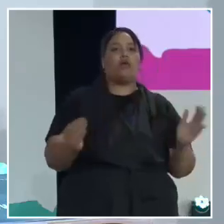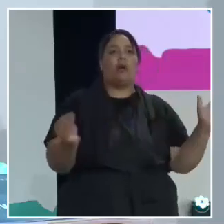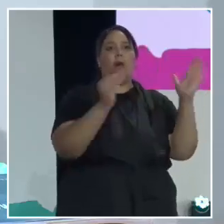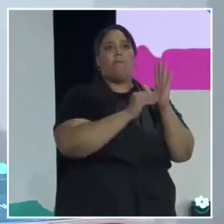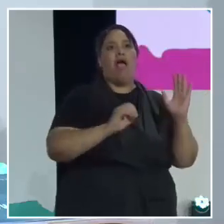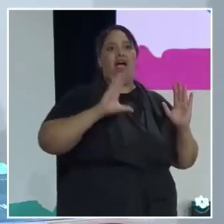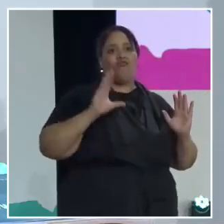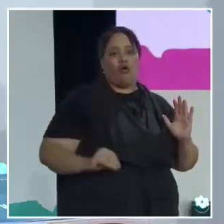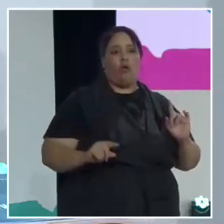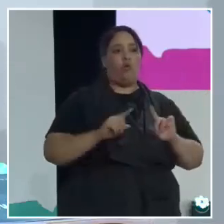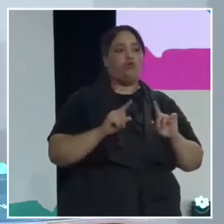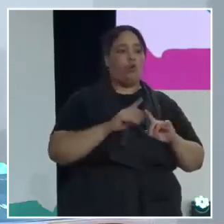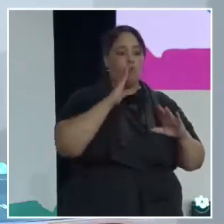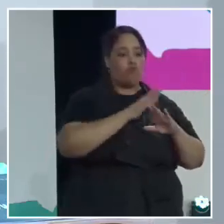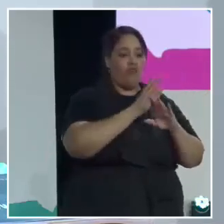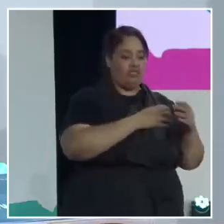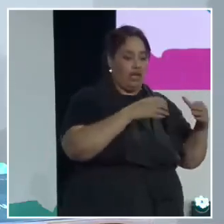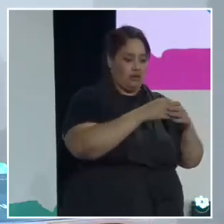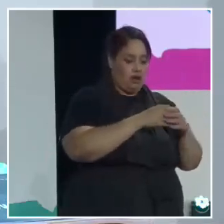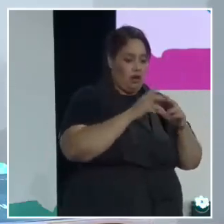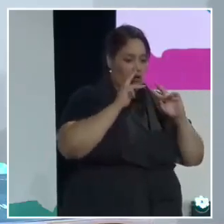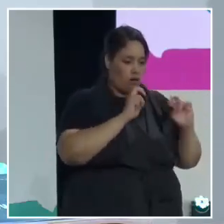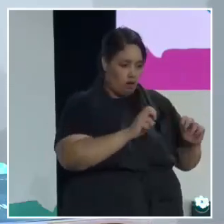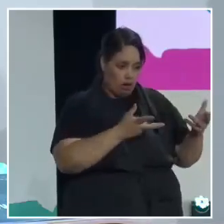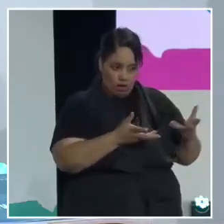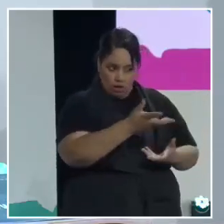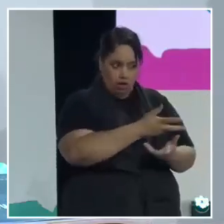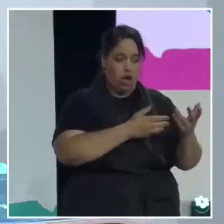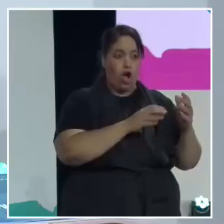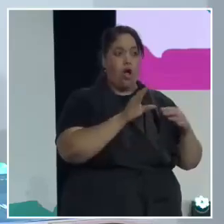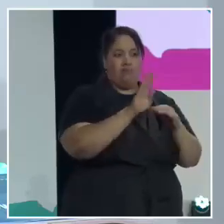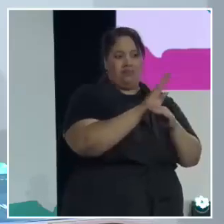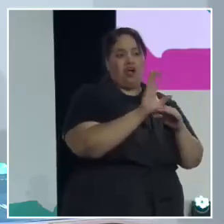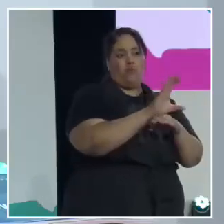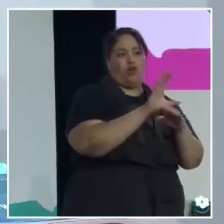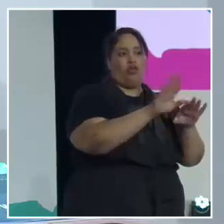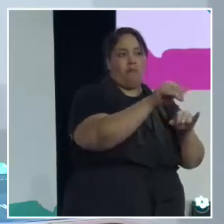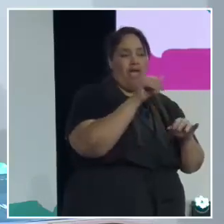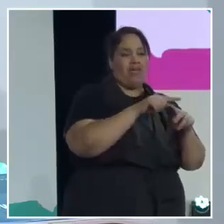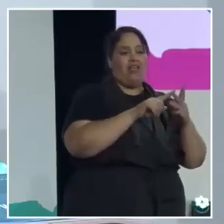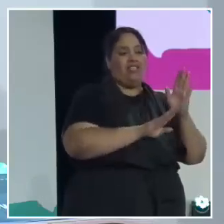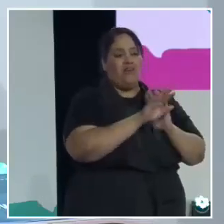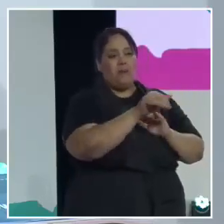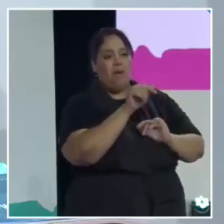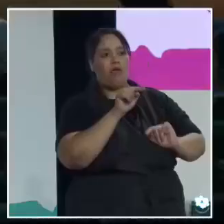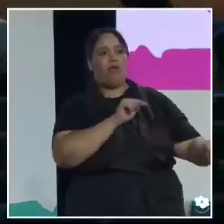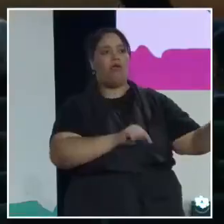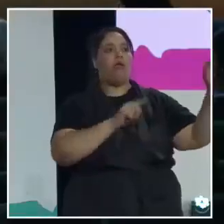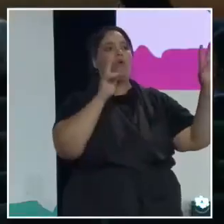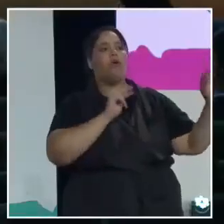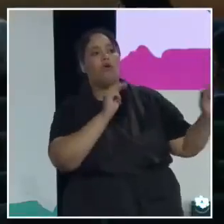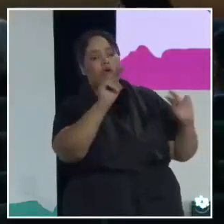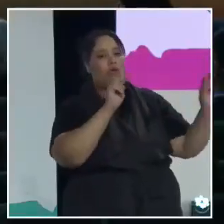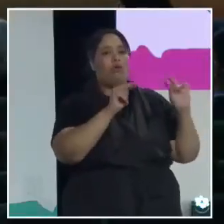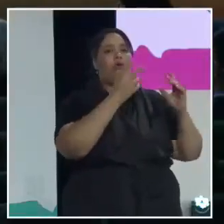private sector, the commercial banks, definitely, the development banks, both the multilateral institutions. So we really need to boost